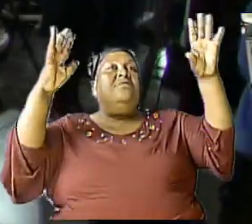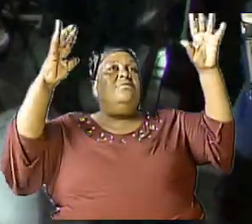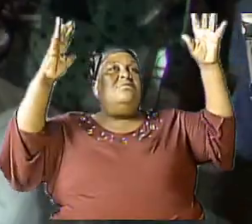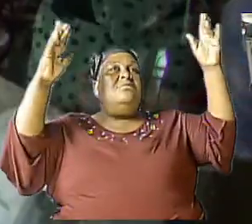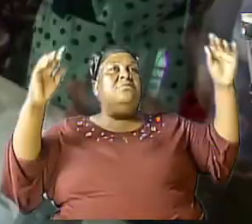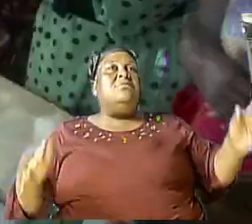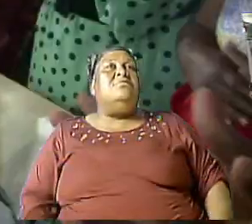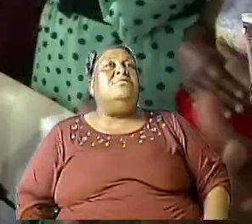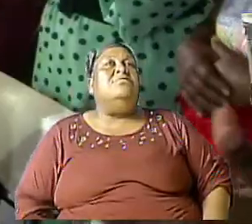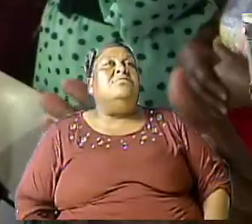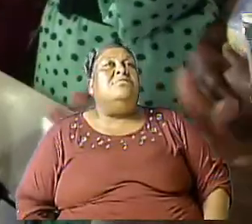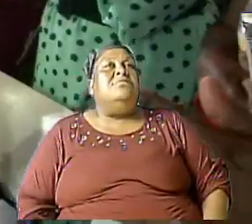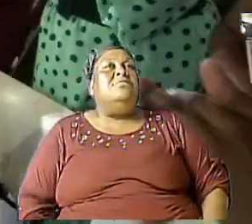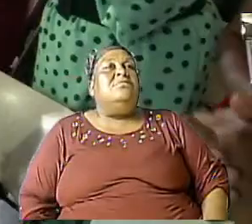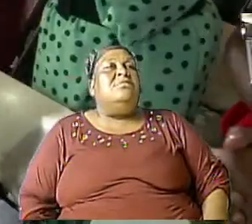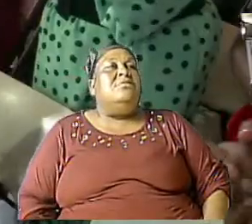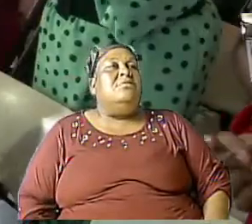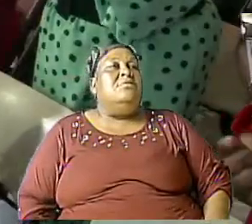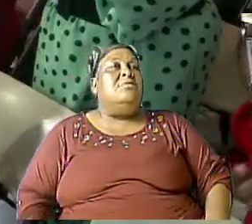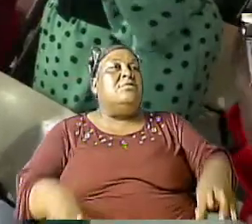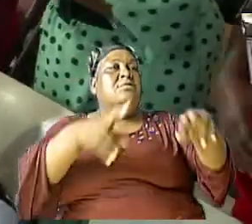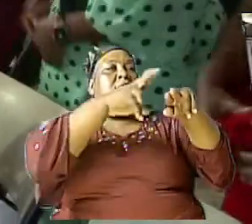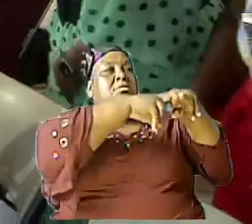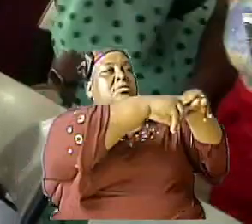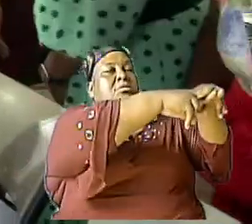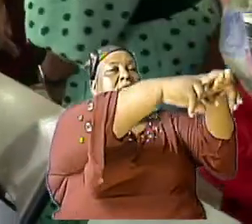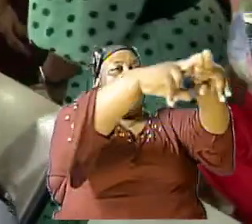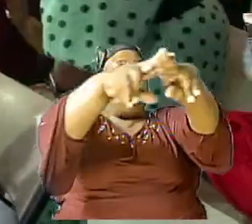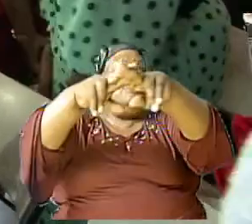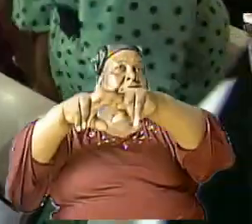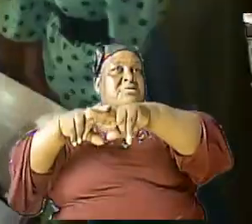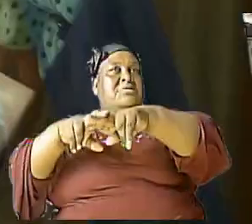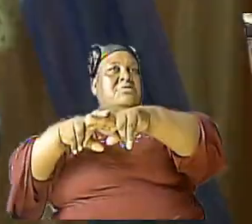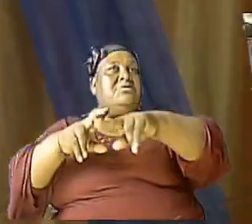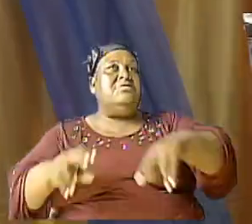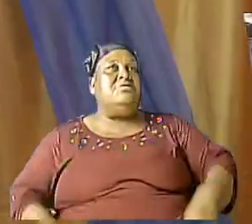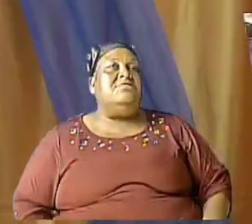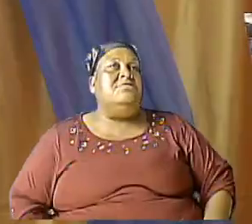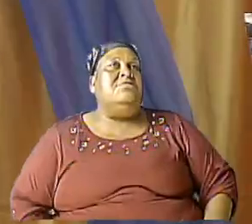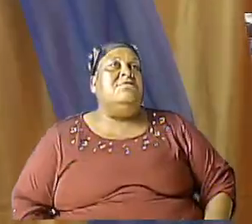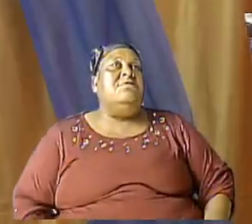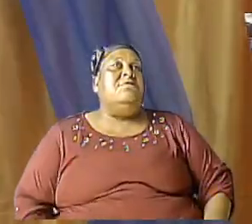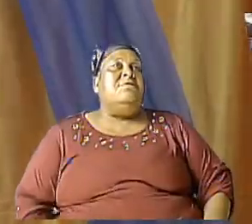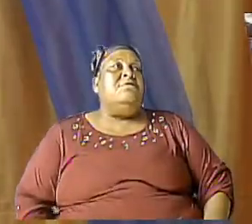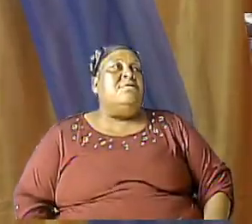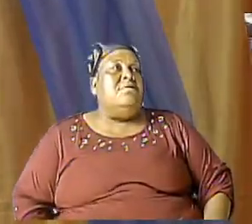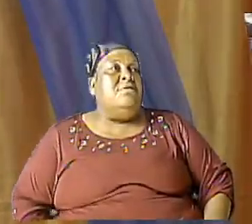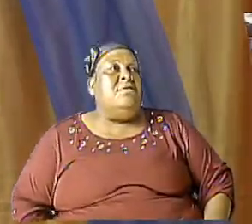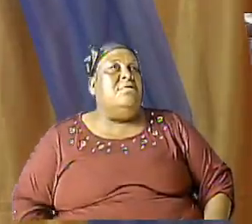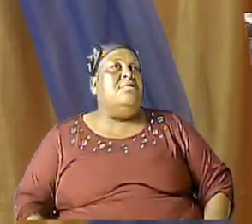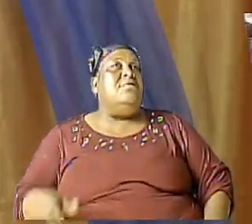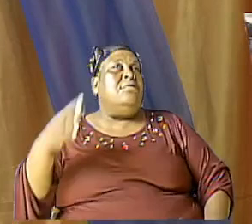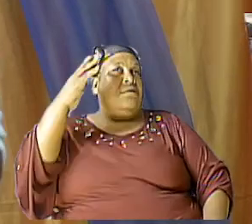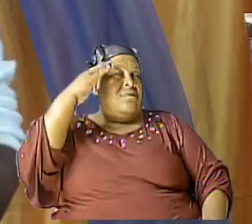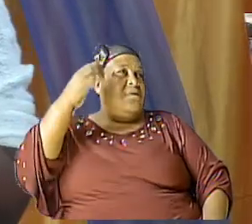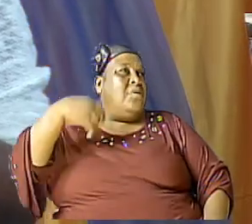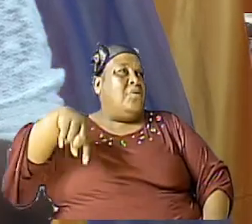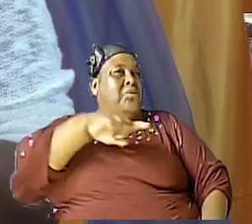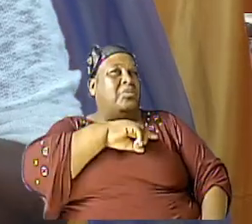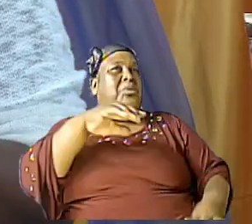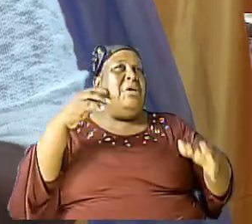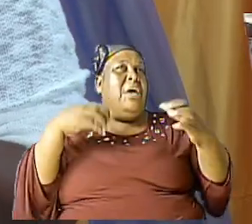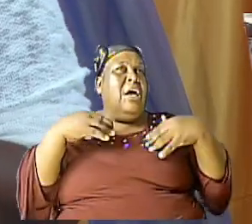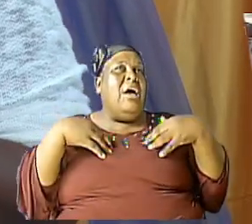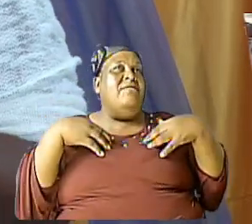you, Jesus. Praise the Lord. You may be seated for a while. Praise God. Thank you, Jesus. I know we'll have the tendency once we pray